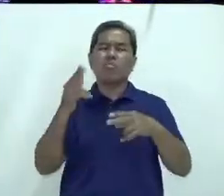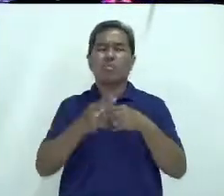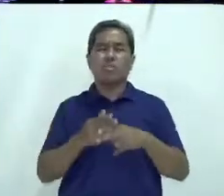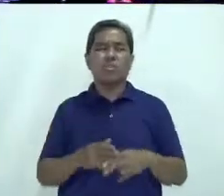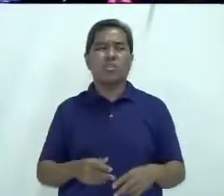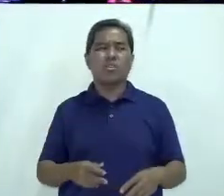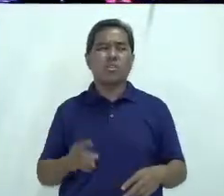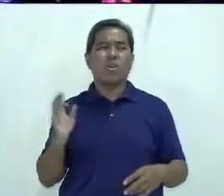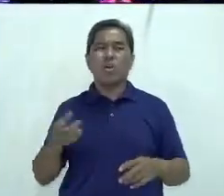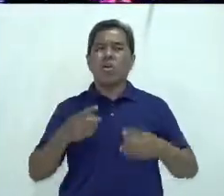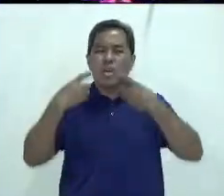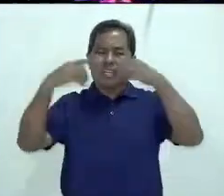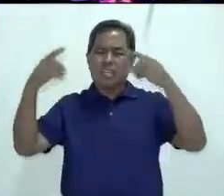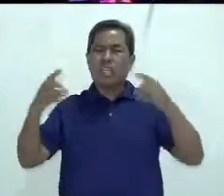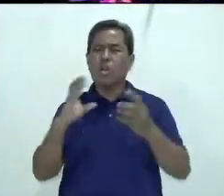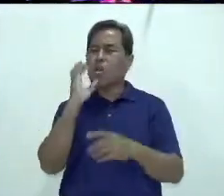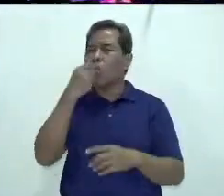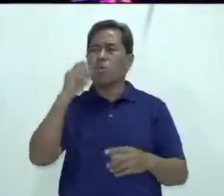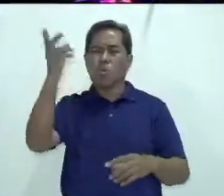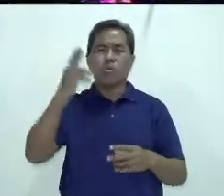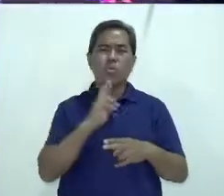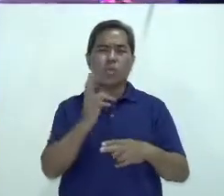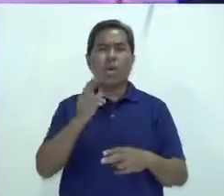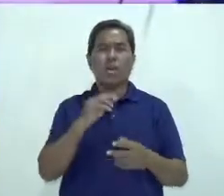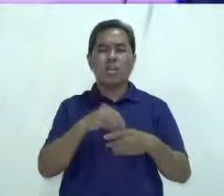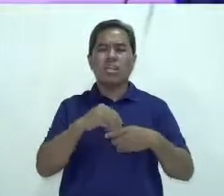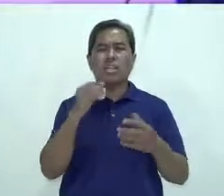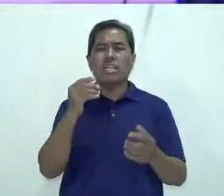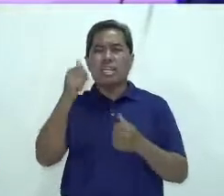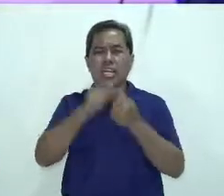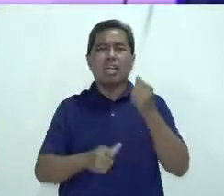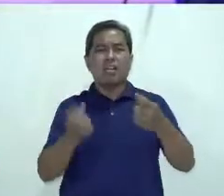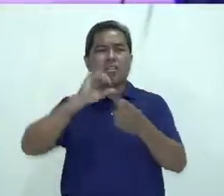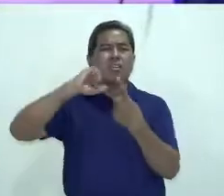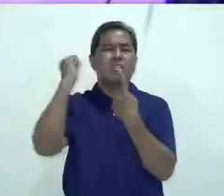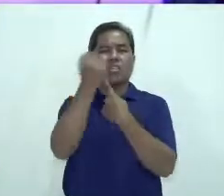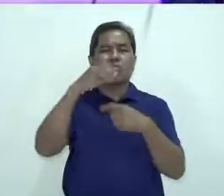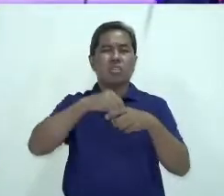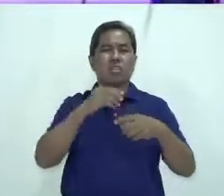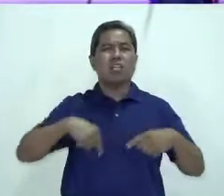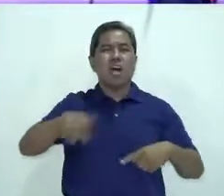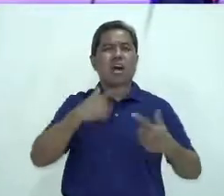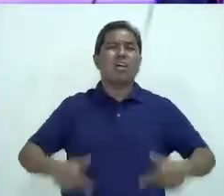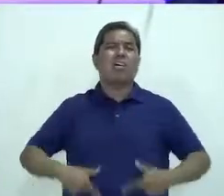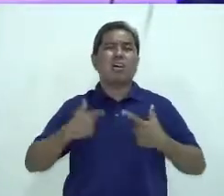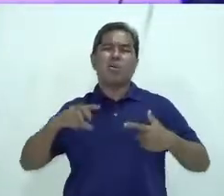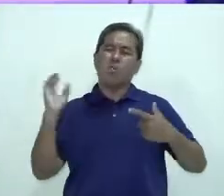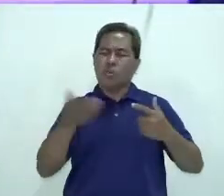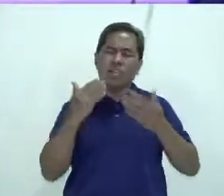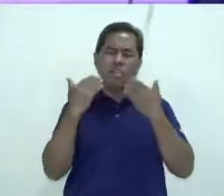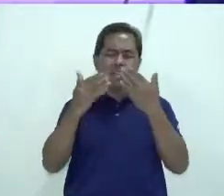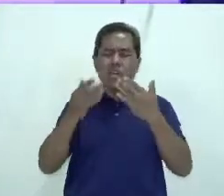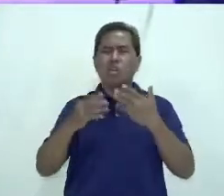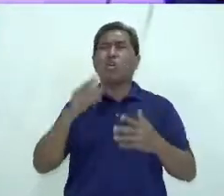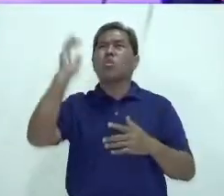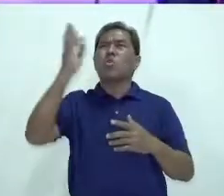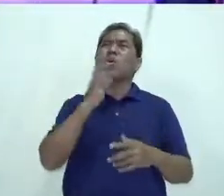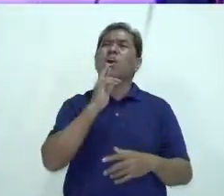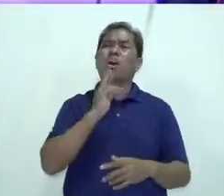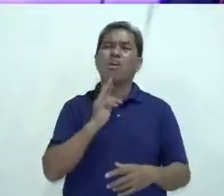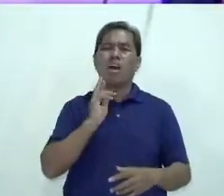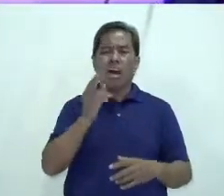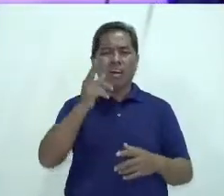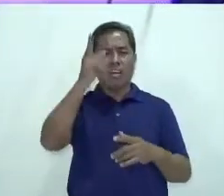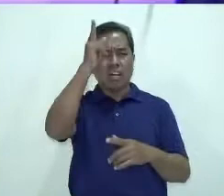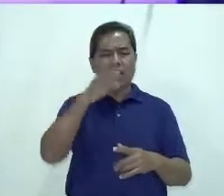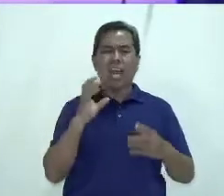We declare who you are in every situation of our life. Lord, we thank you that you are a God who cares for every one